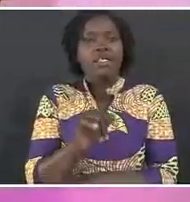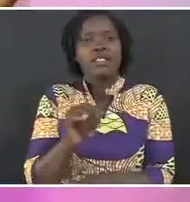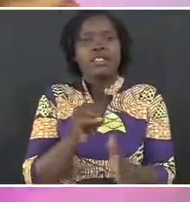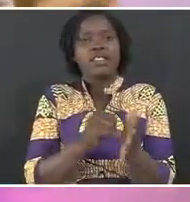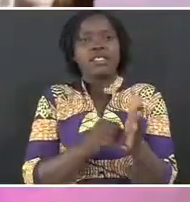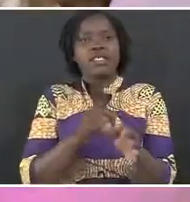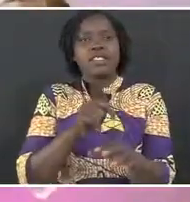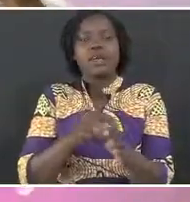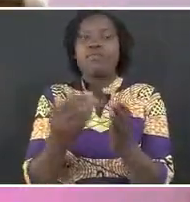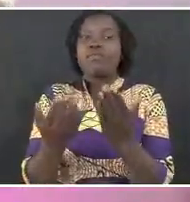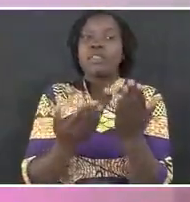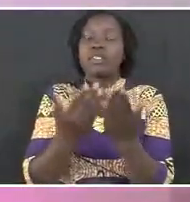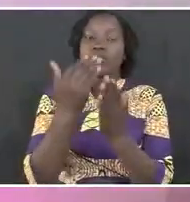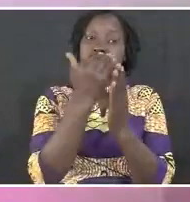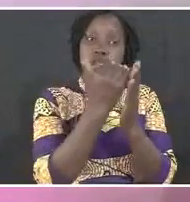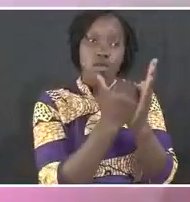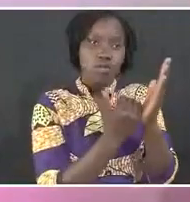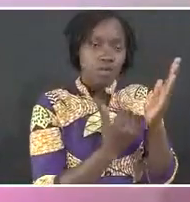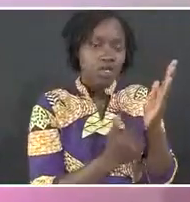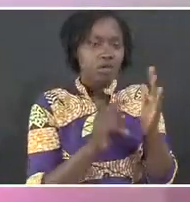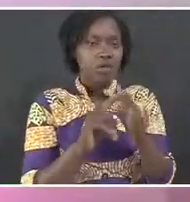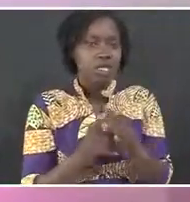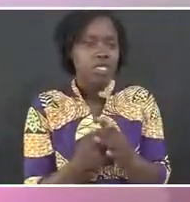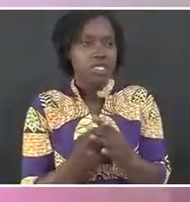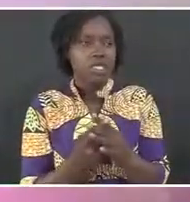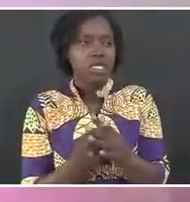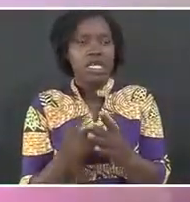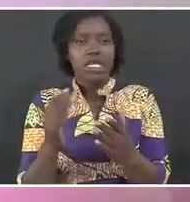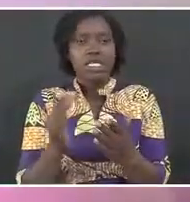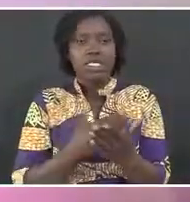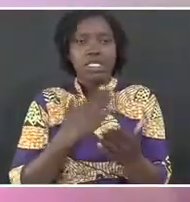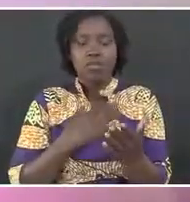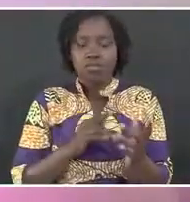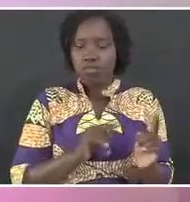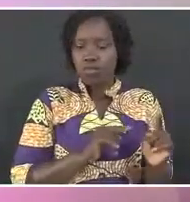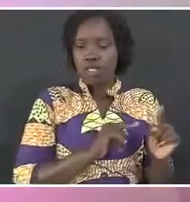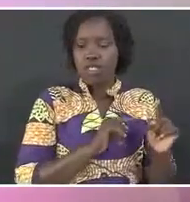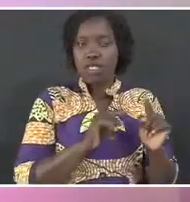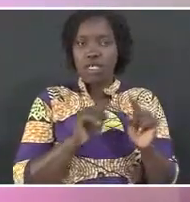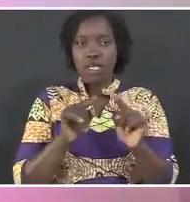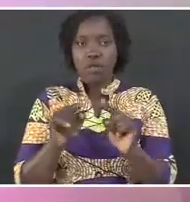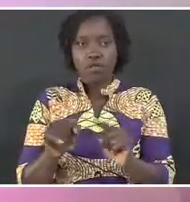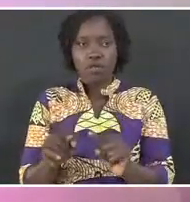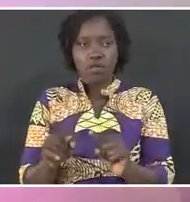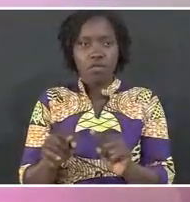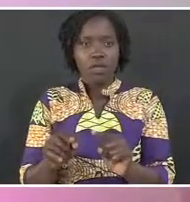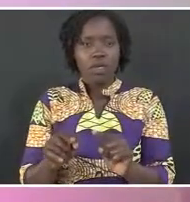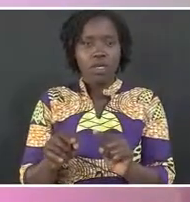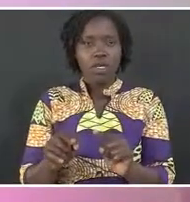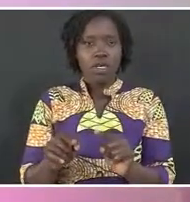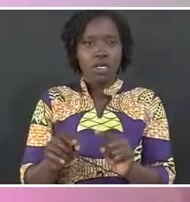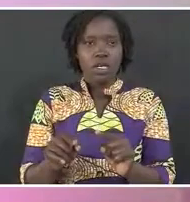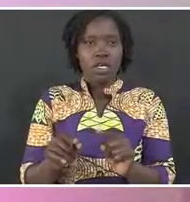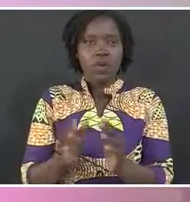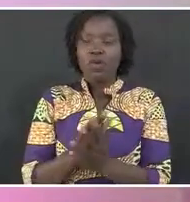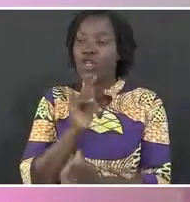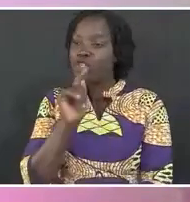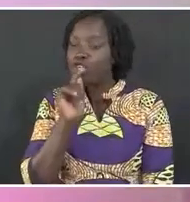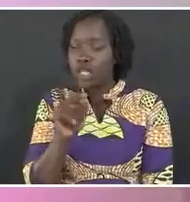the service, the program was beginning, somebody came with a chicken. Somebody came with a